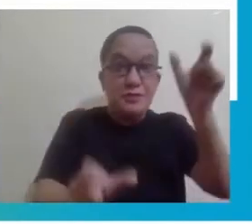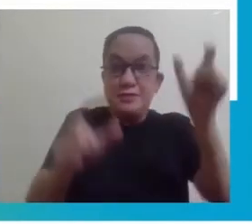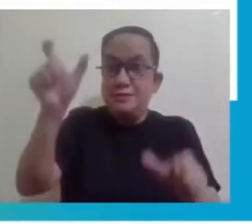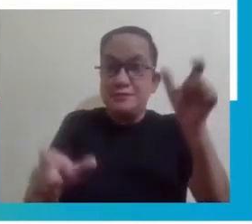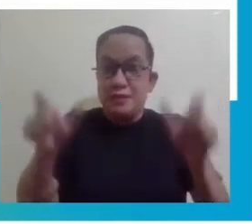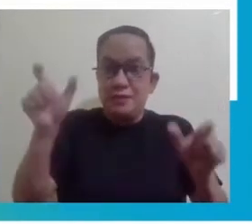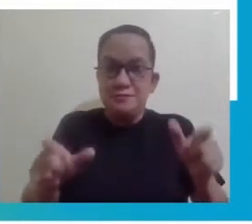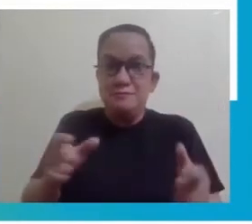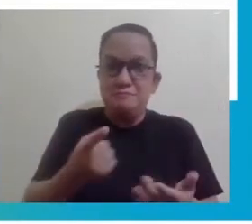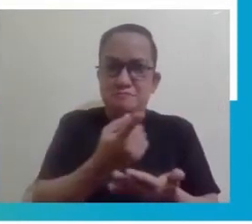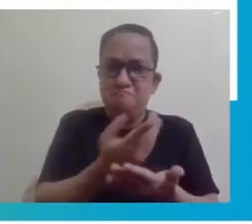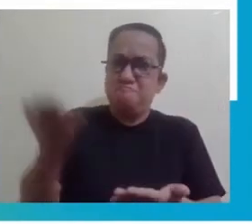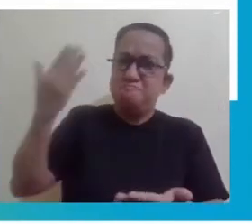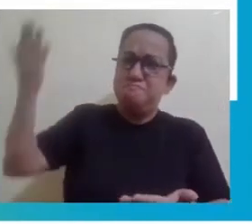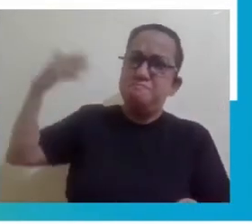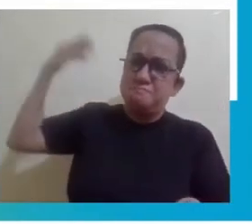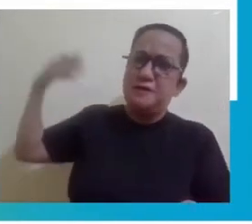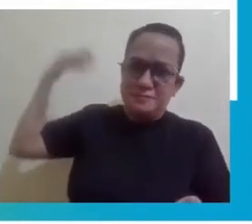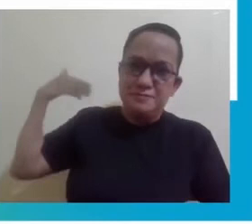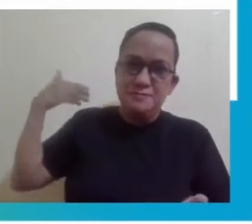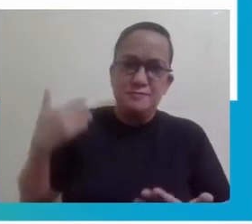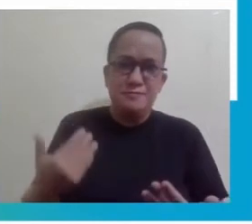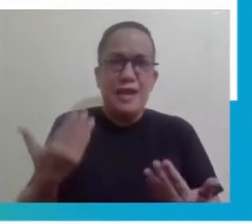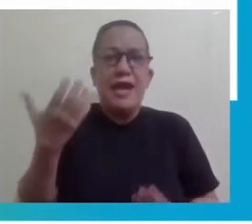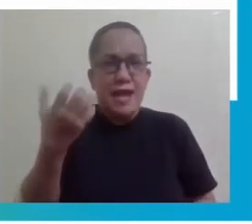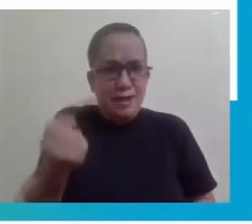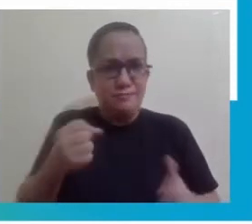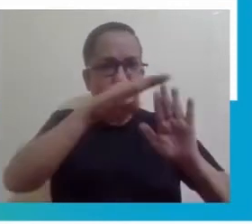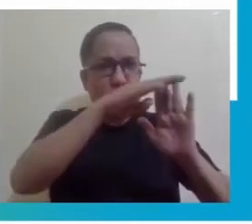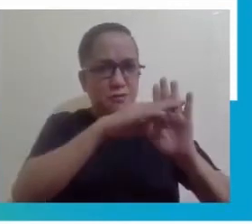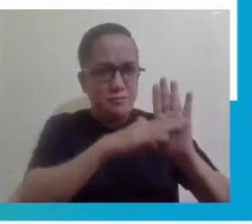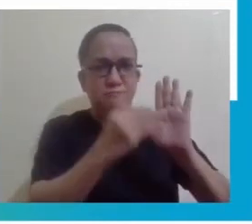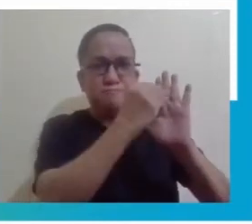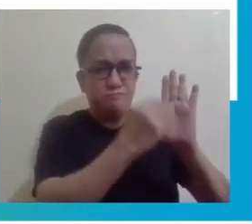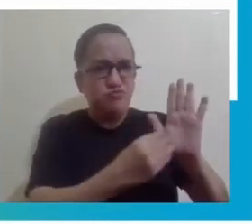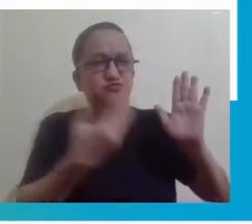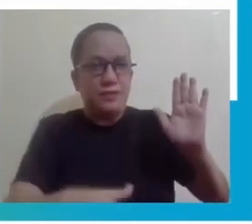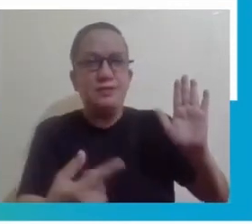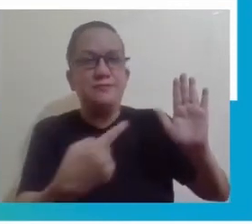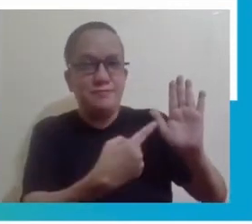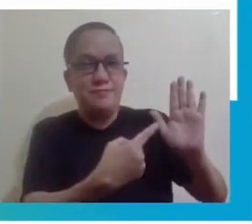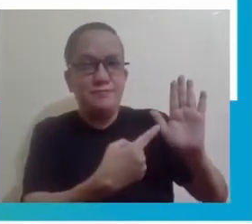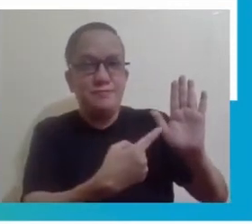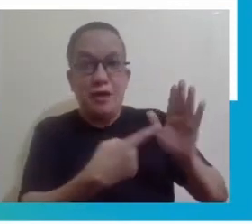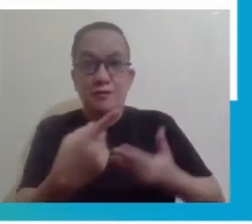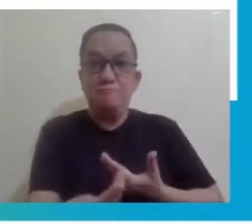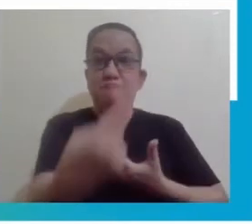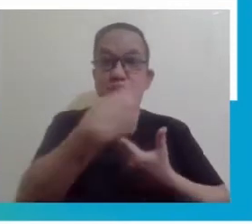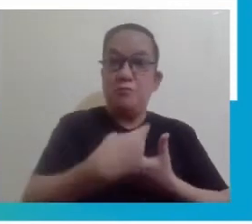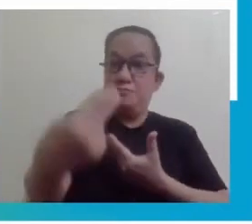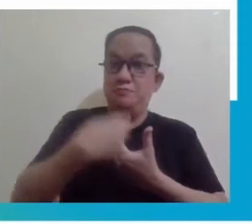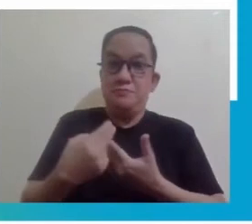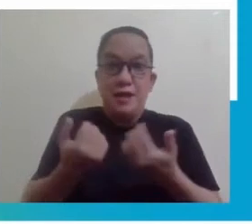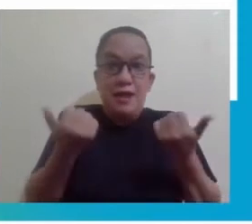a number of questions. But participants joining us today will also be able to, if you're registered and